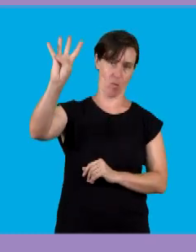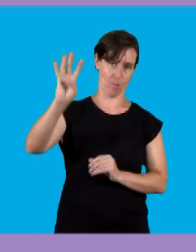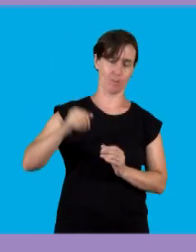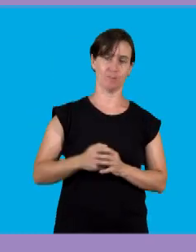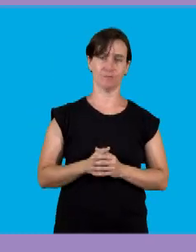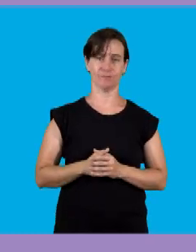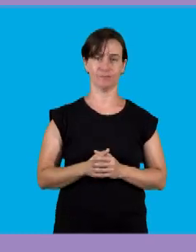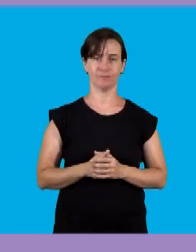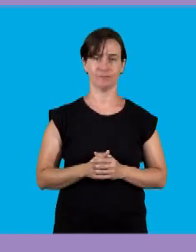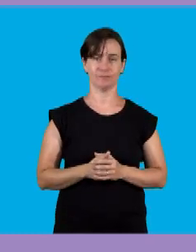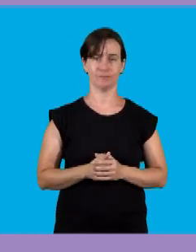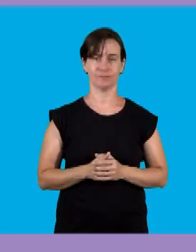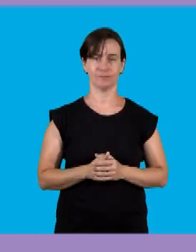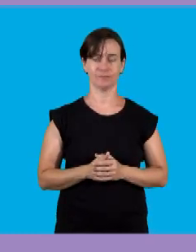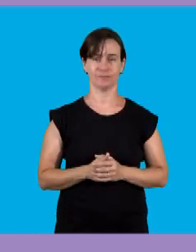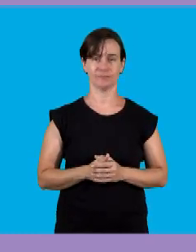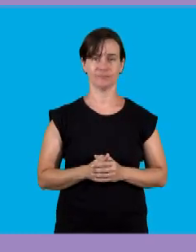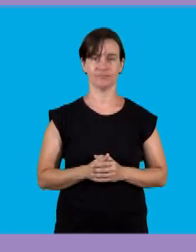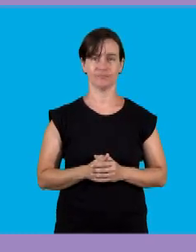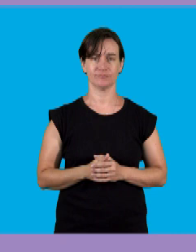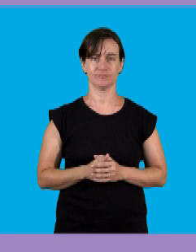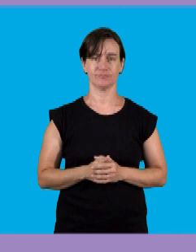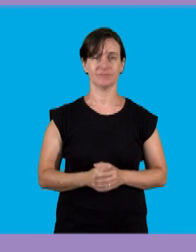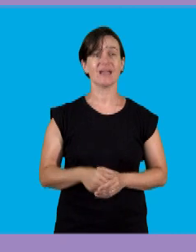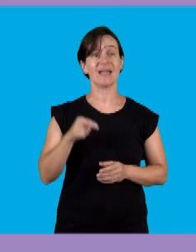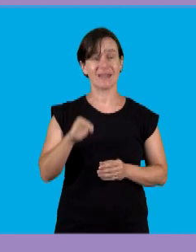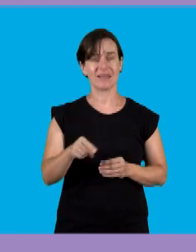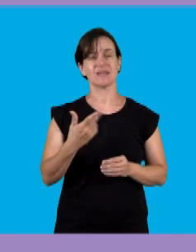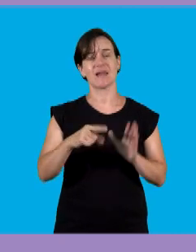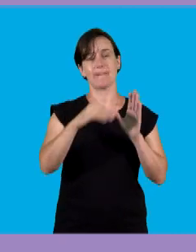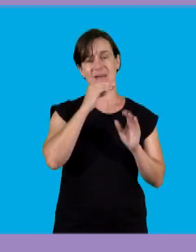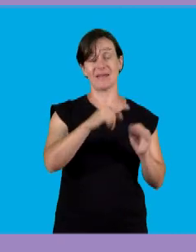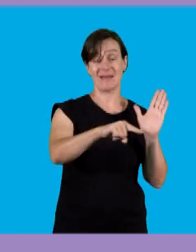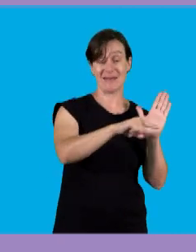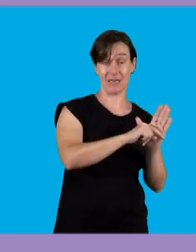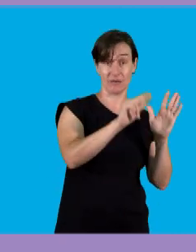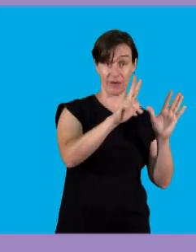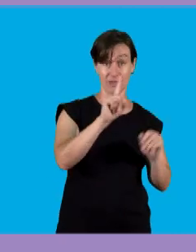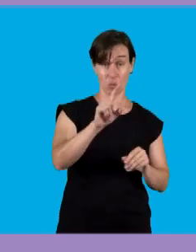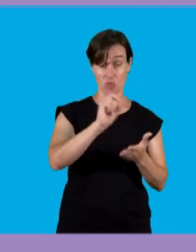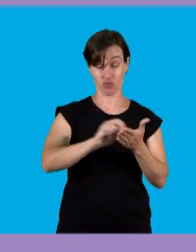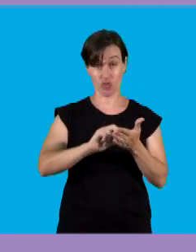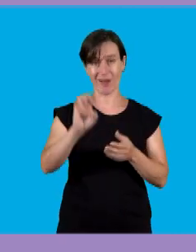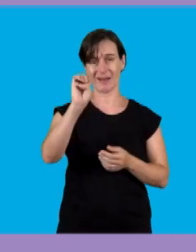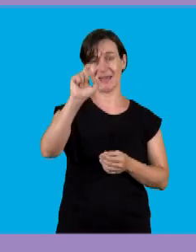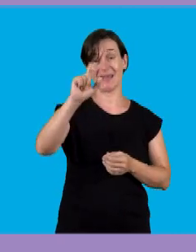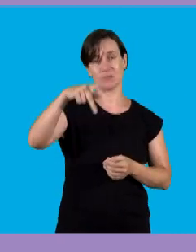to be a 4. And that is our negative 81 written in